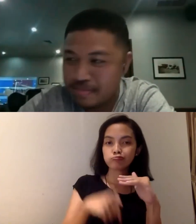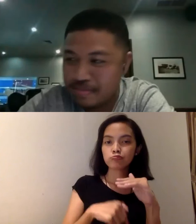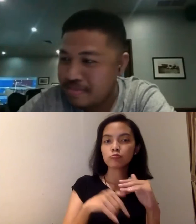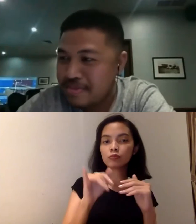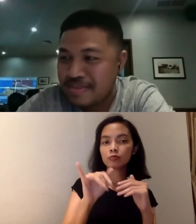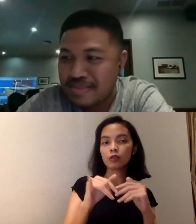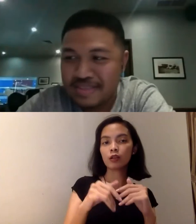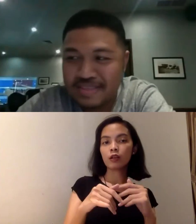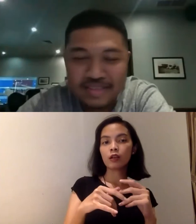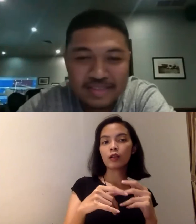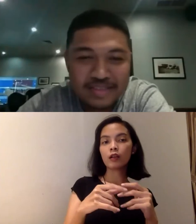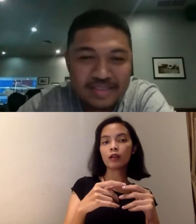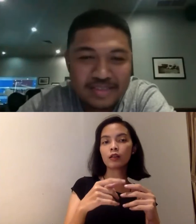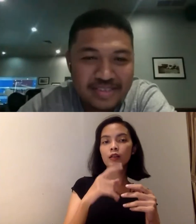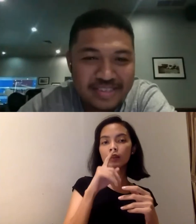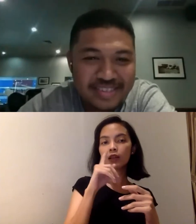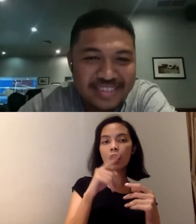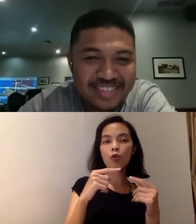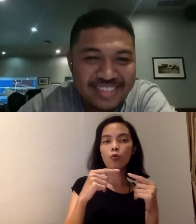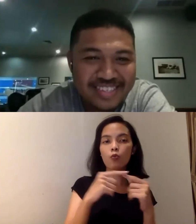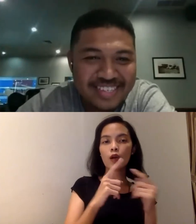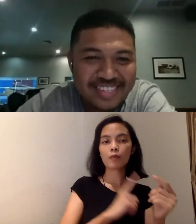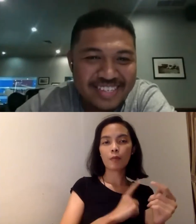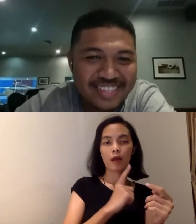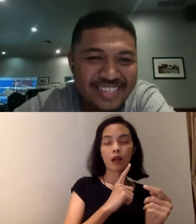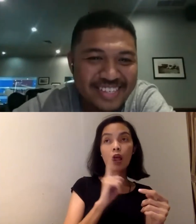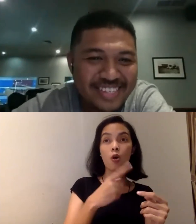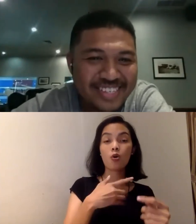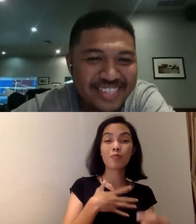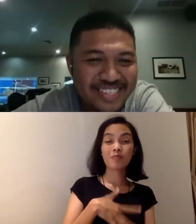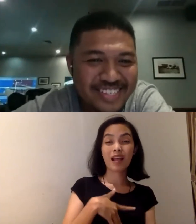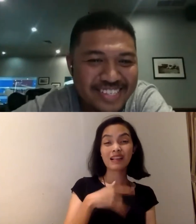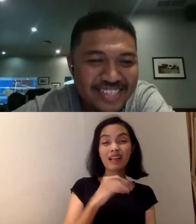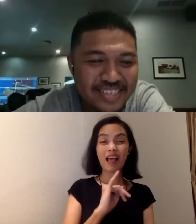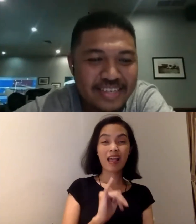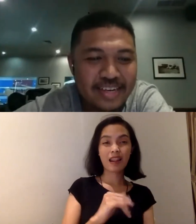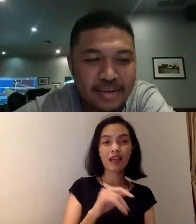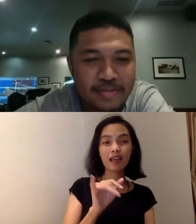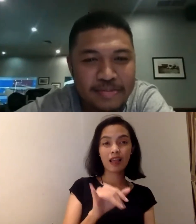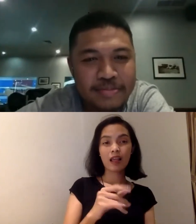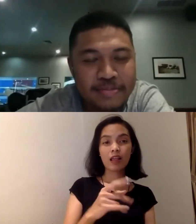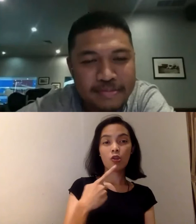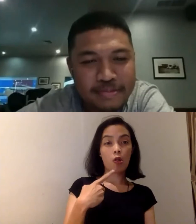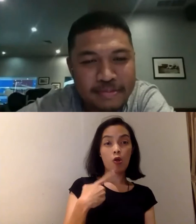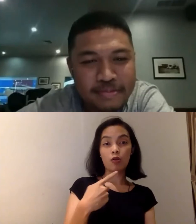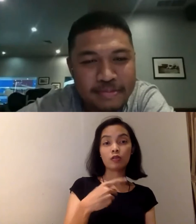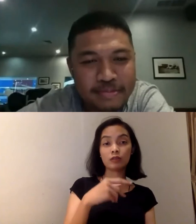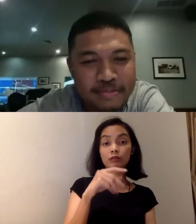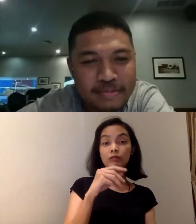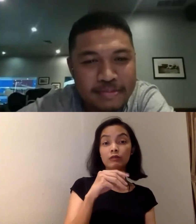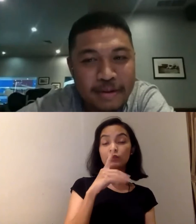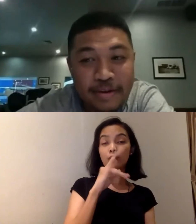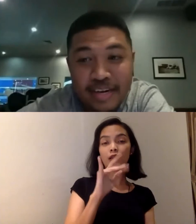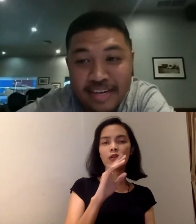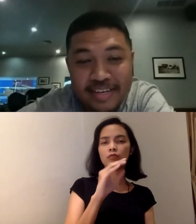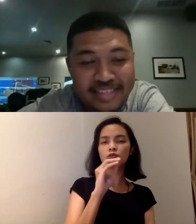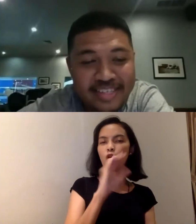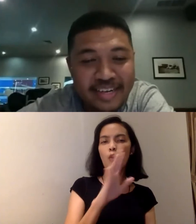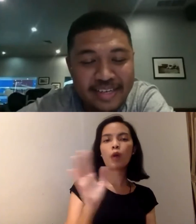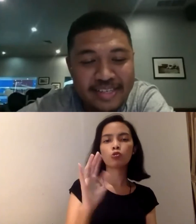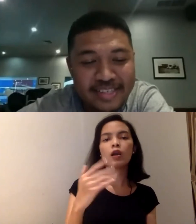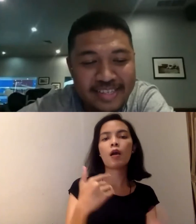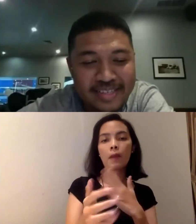too personal or you feel not comfortable in answering, please feel free to skip the question. Okay.